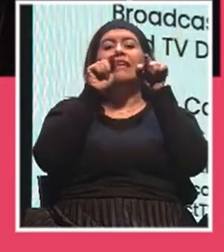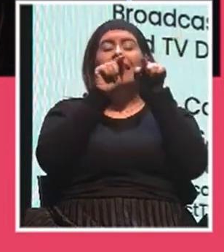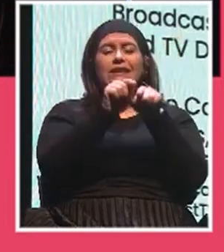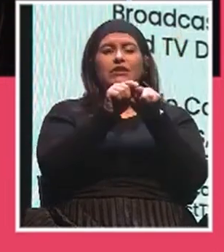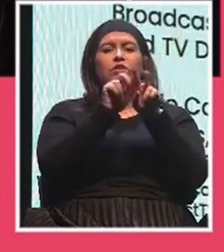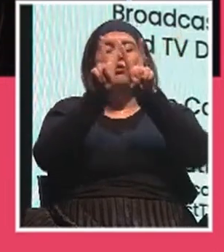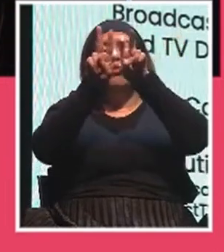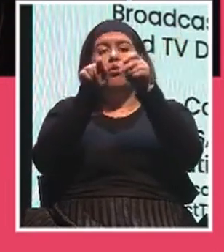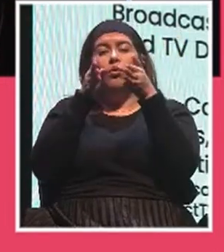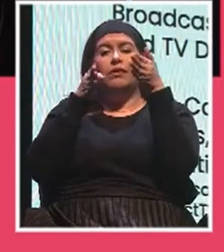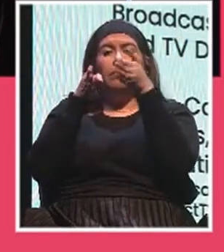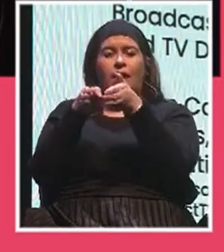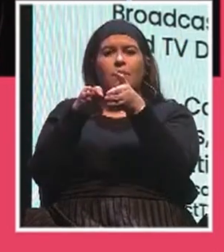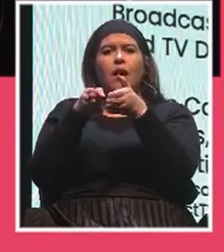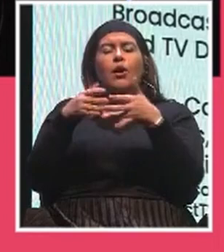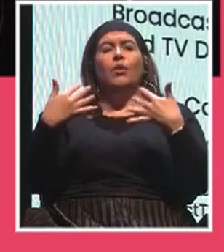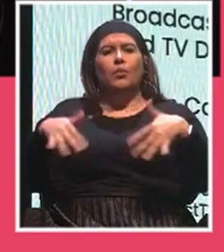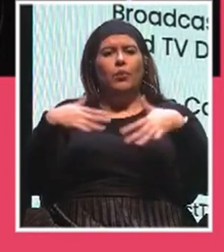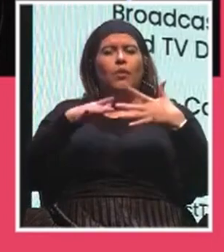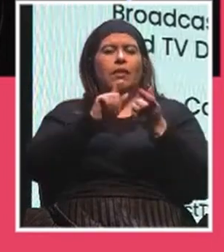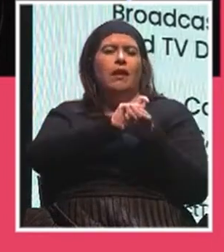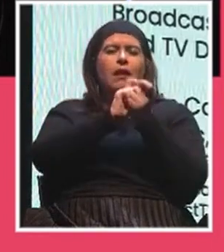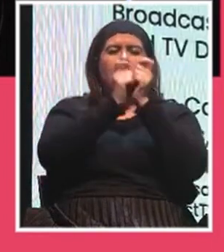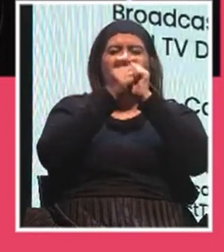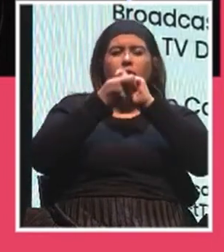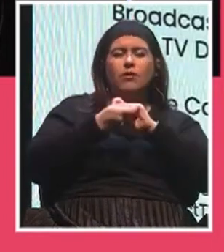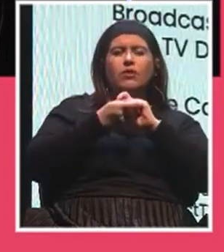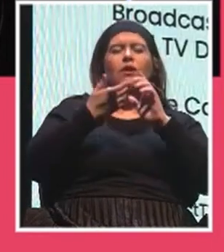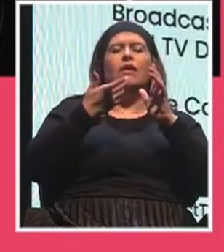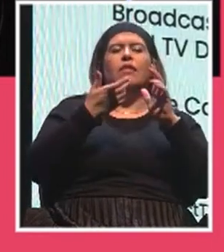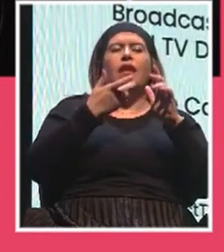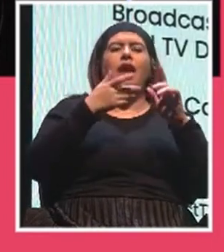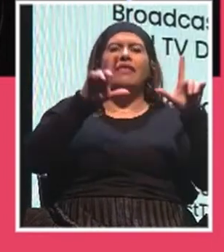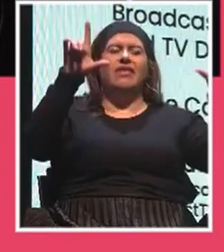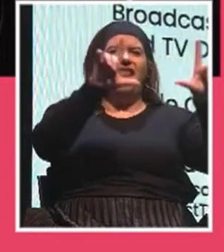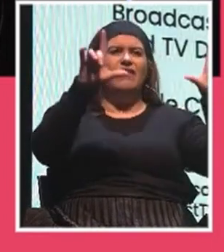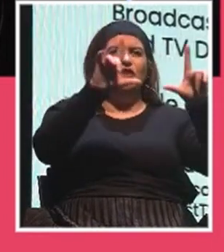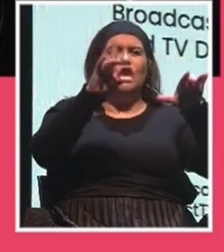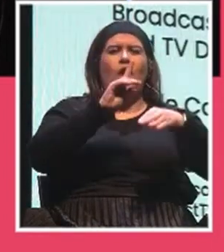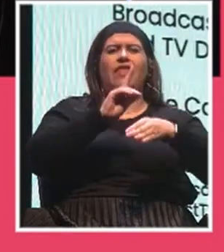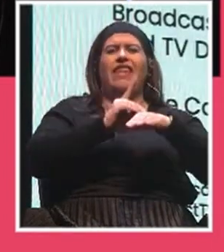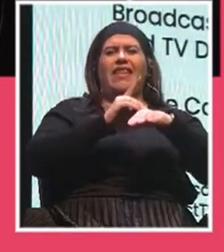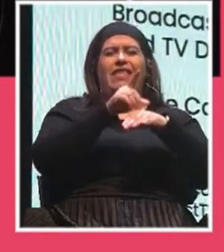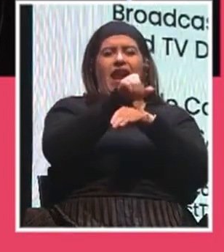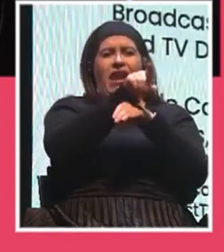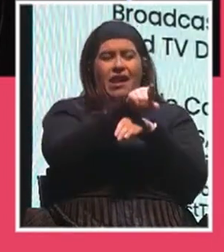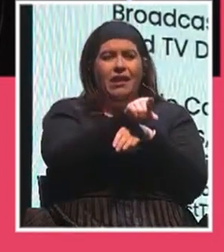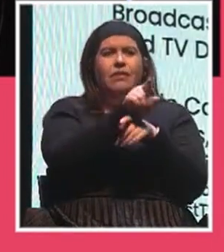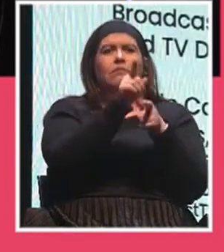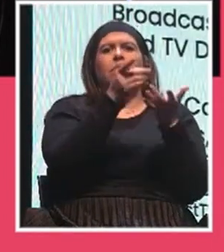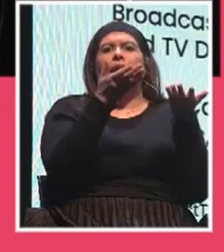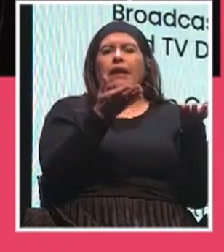digital transformation. The access to all of these tools and technologies to create digital media and to create art